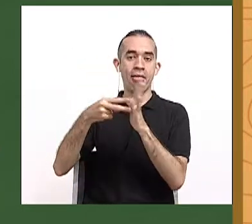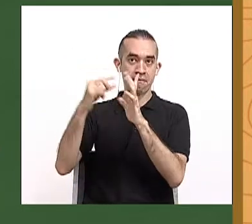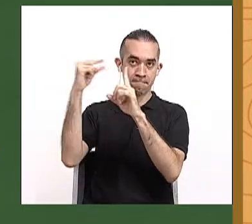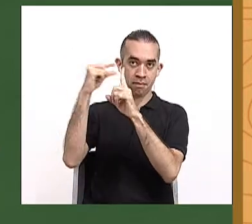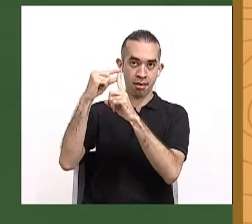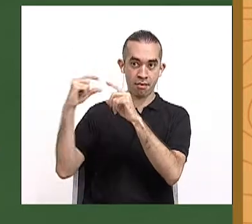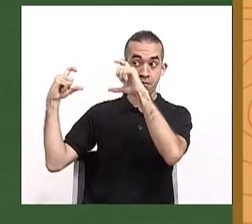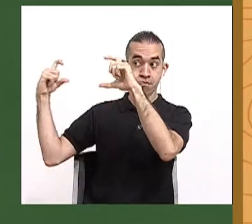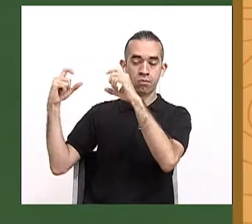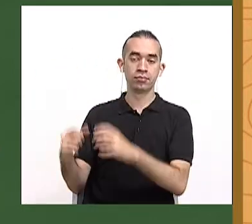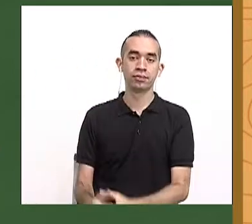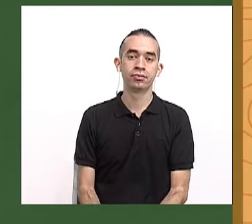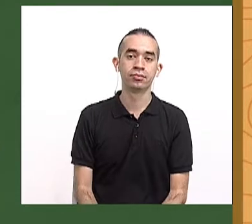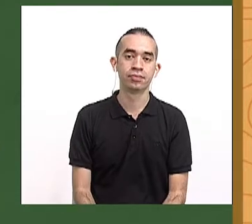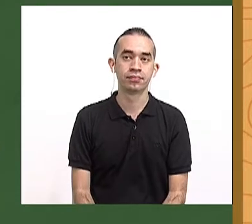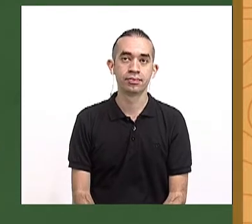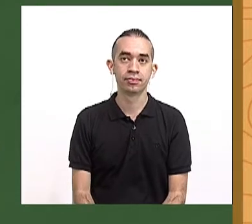word. Next.